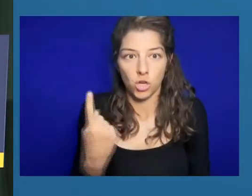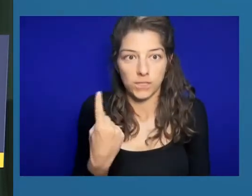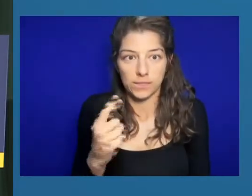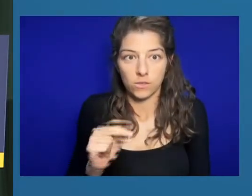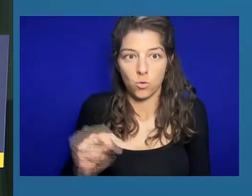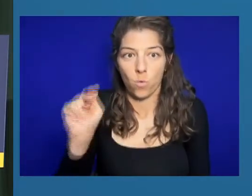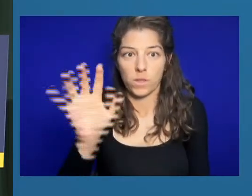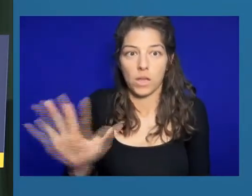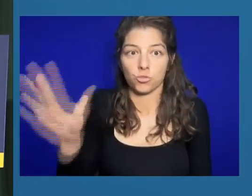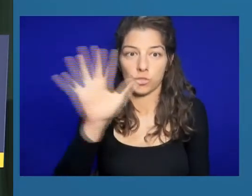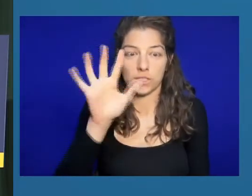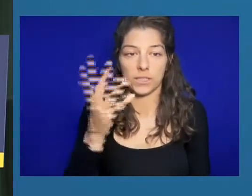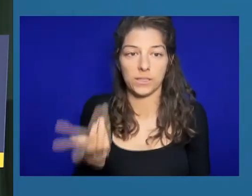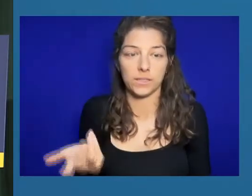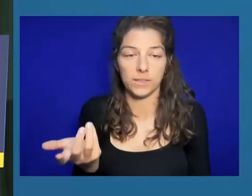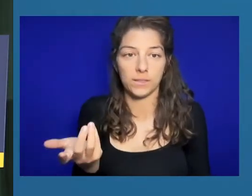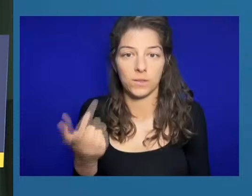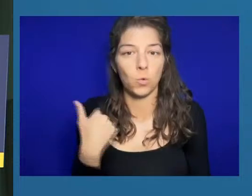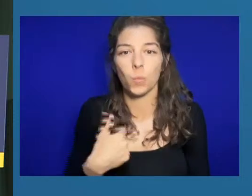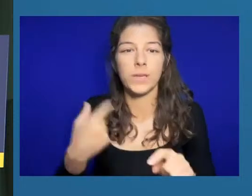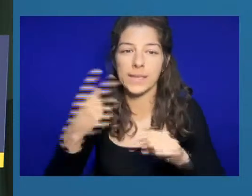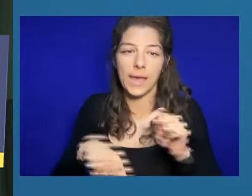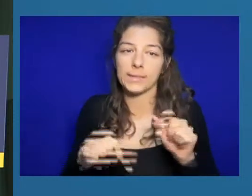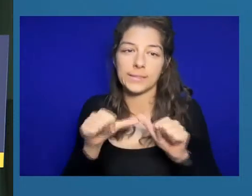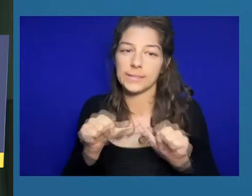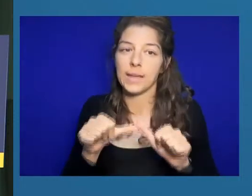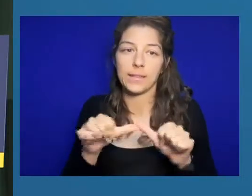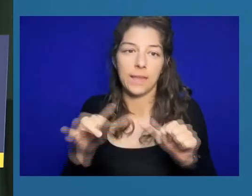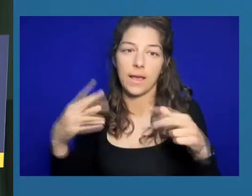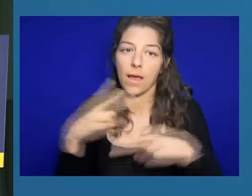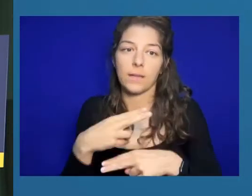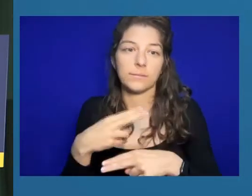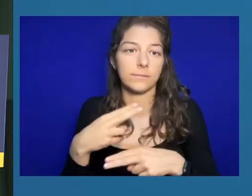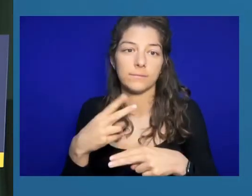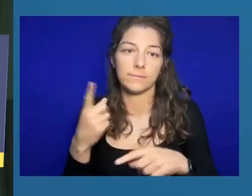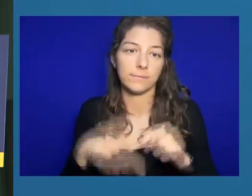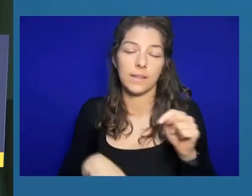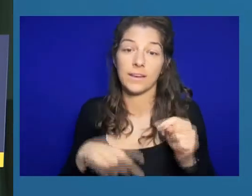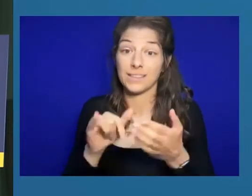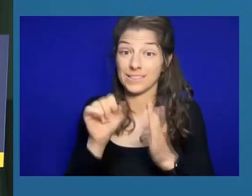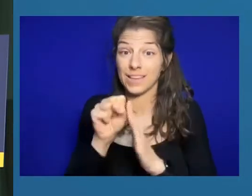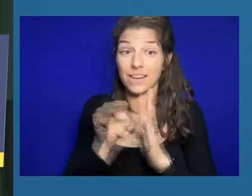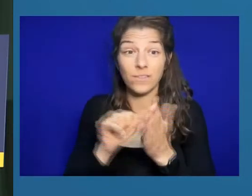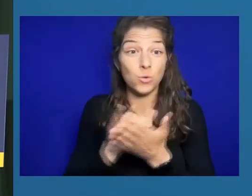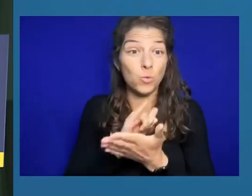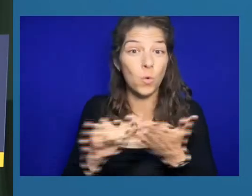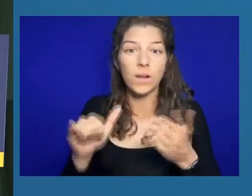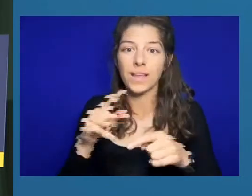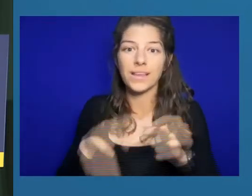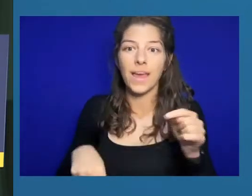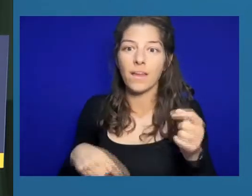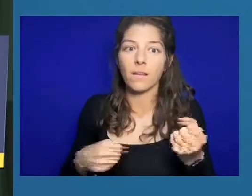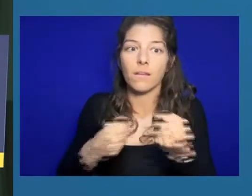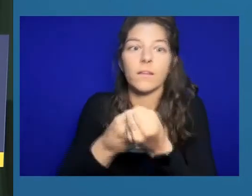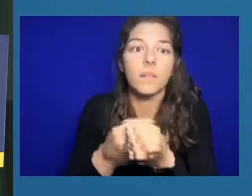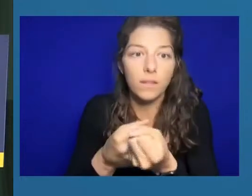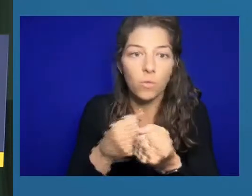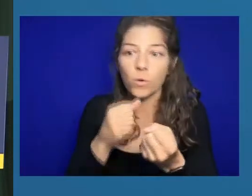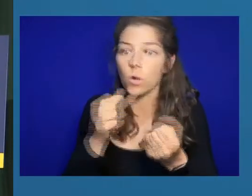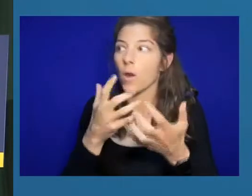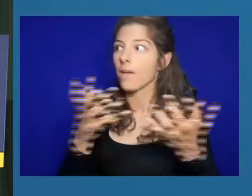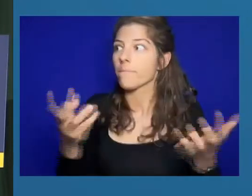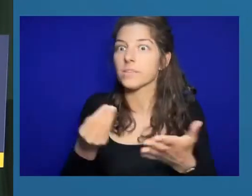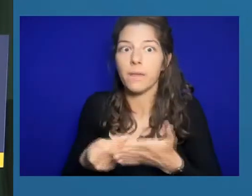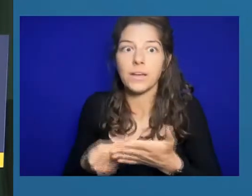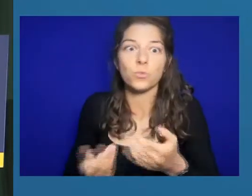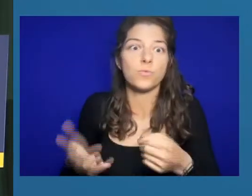Country alone. We cannot sustain those cuts. And the state of New York is not going to be able to backfill that. We don't have that much money to be able